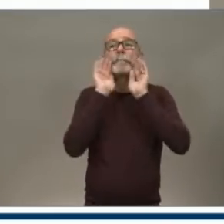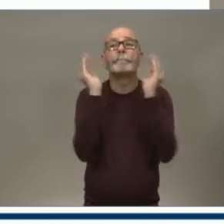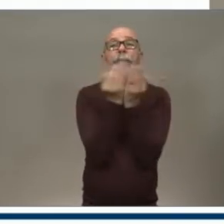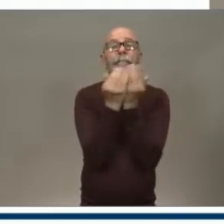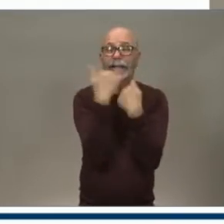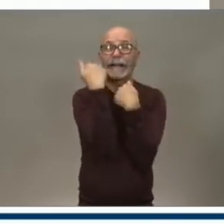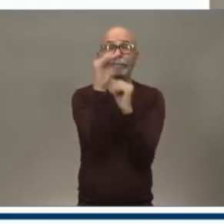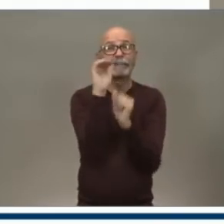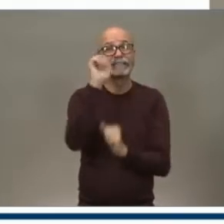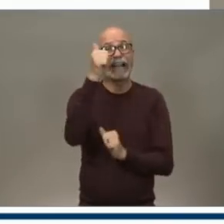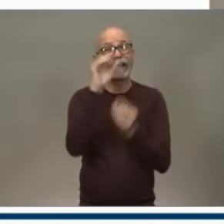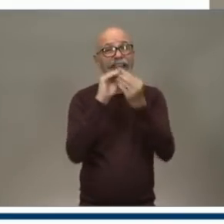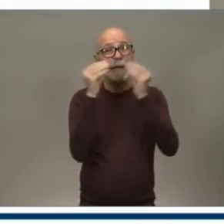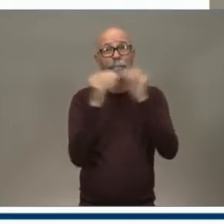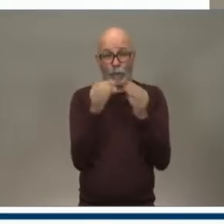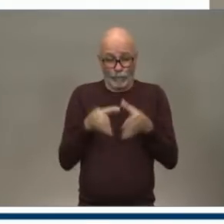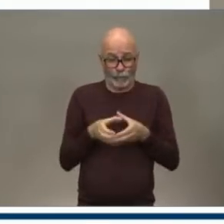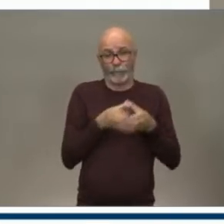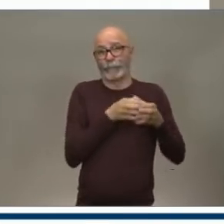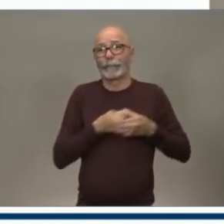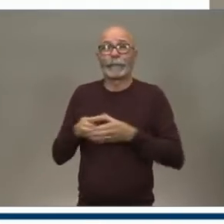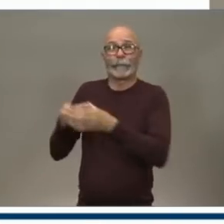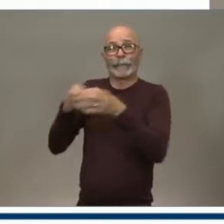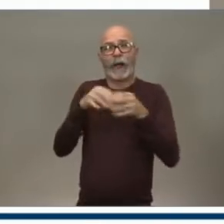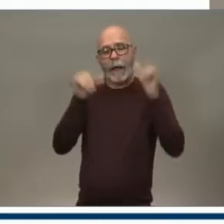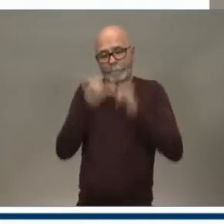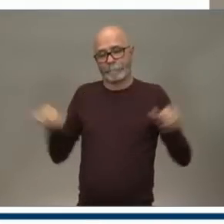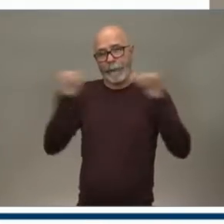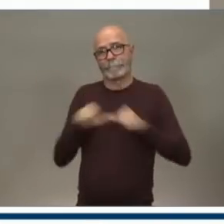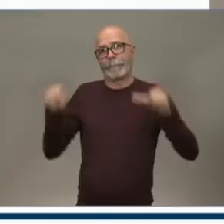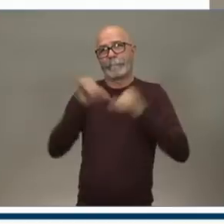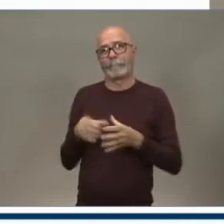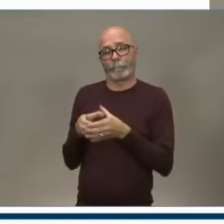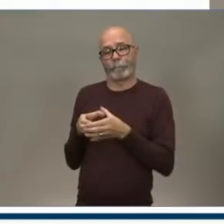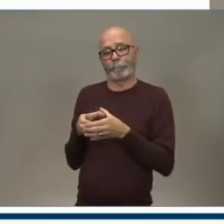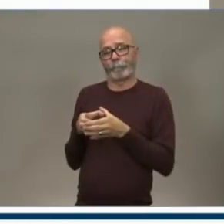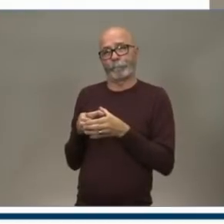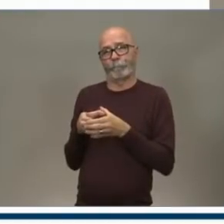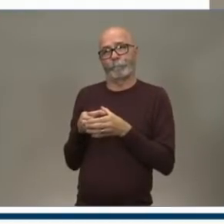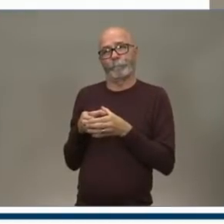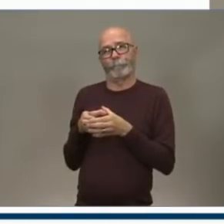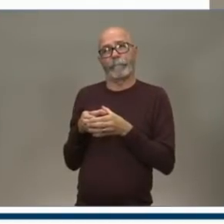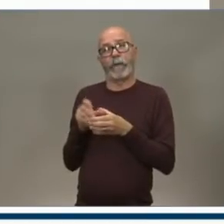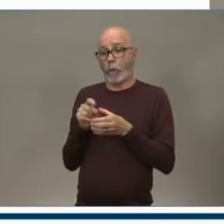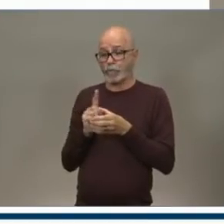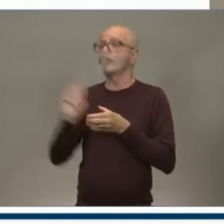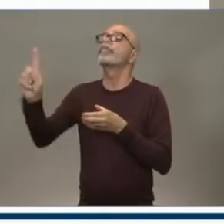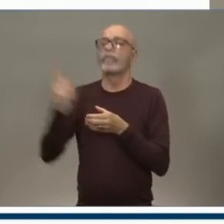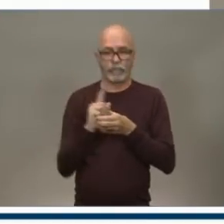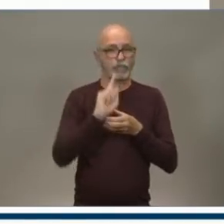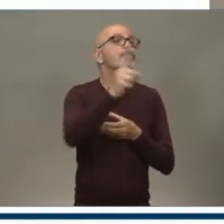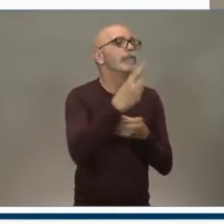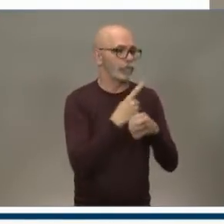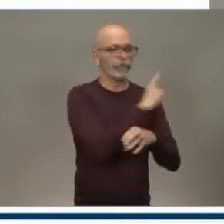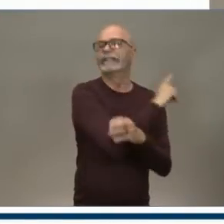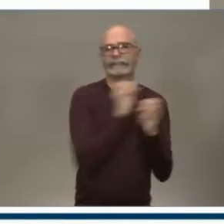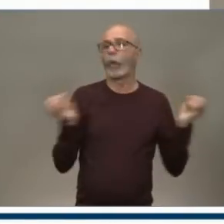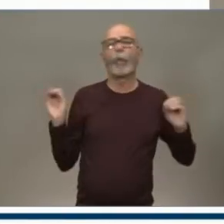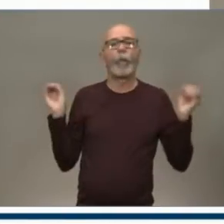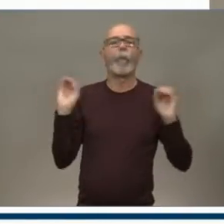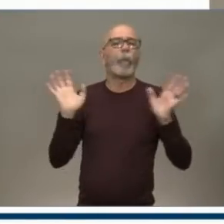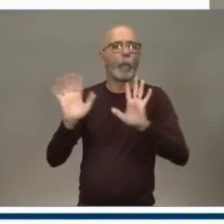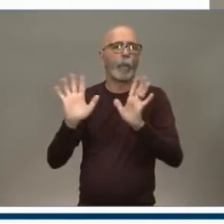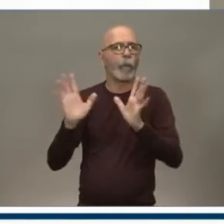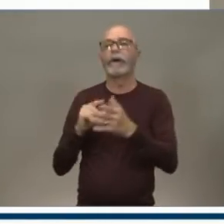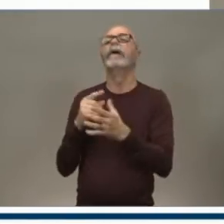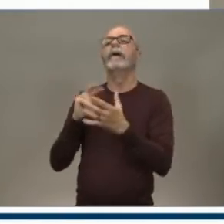social groups as consistent as possible. Ideally, we have one group of 10. I know that's not possible for everybody, but we don't need